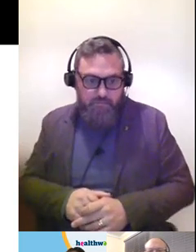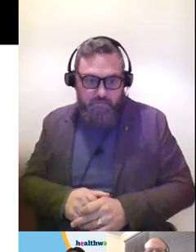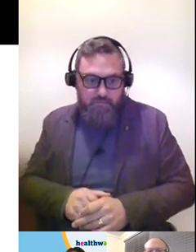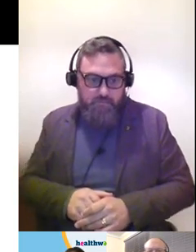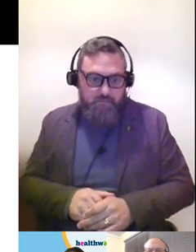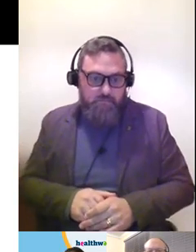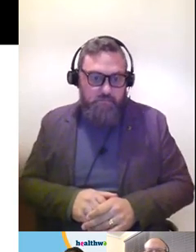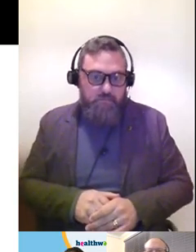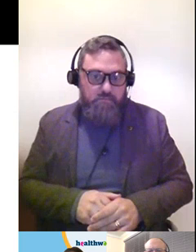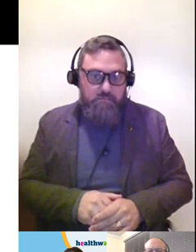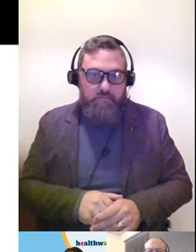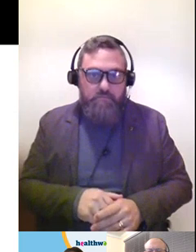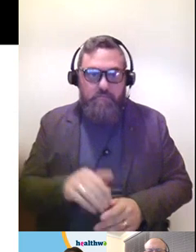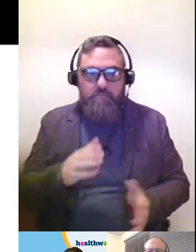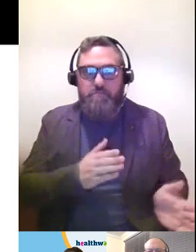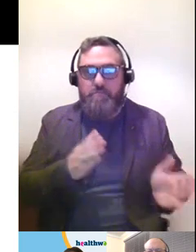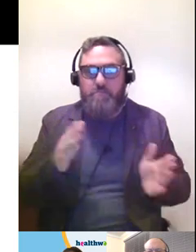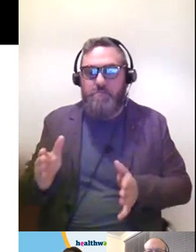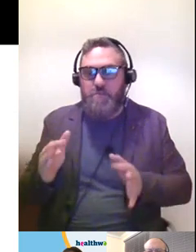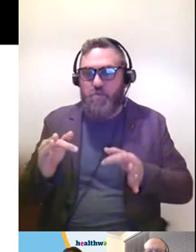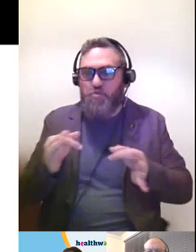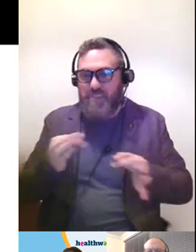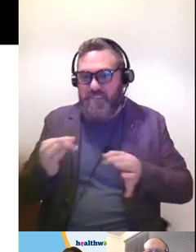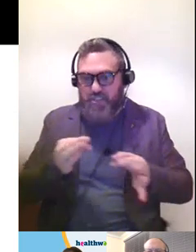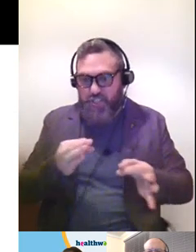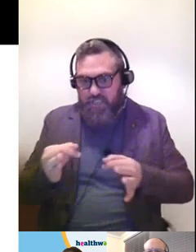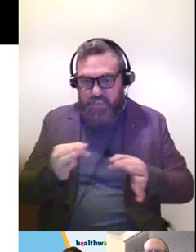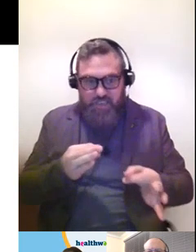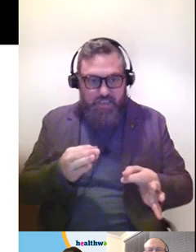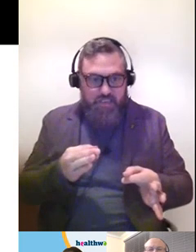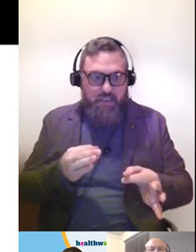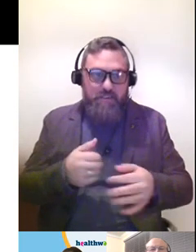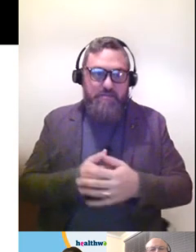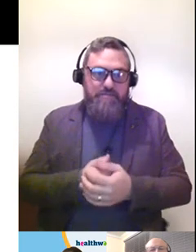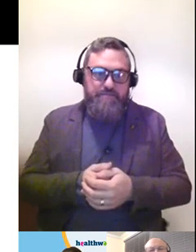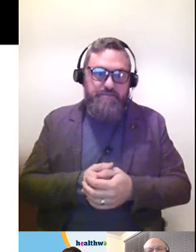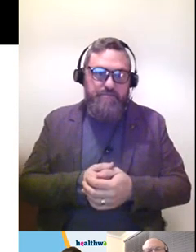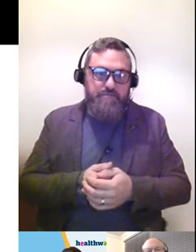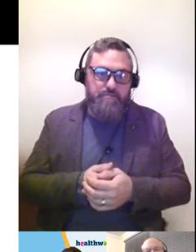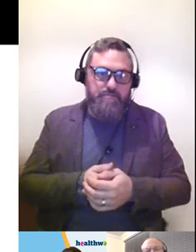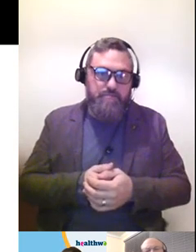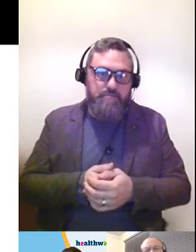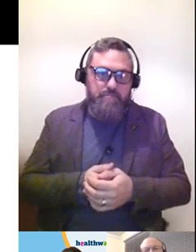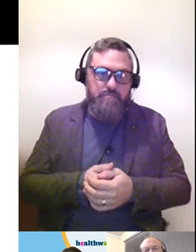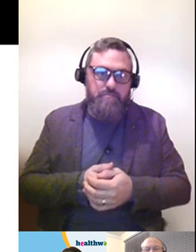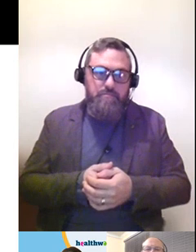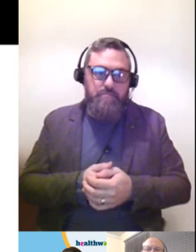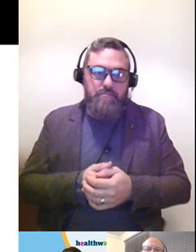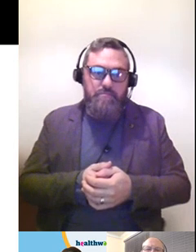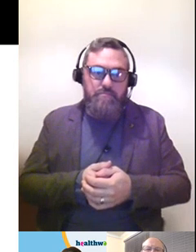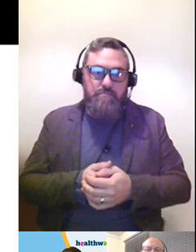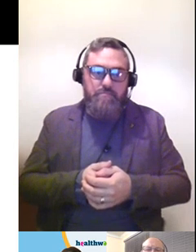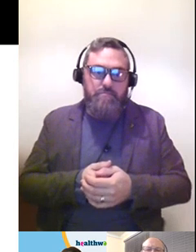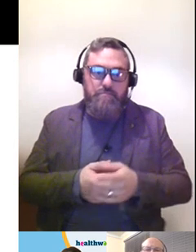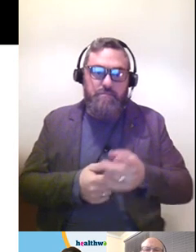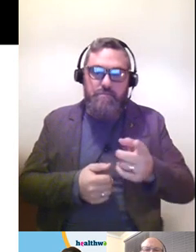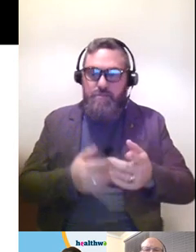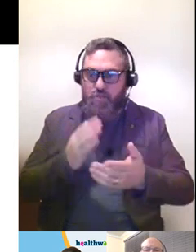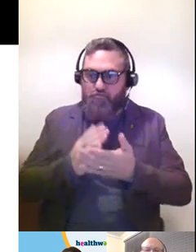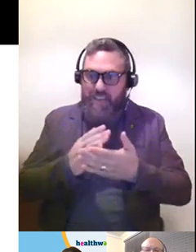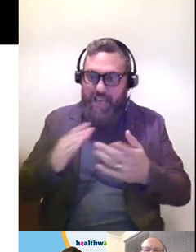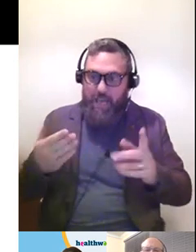As we look at the strategy itself, so on the next slide, as I said, the purpose of the